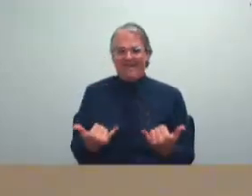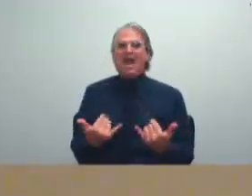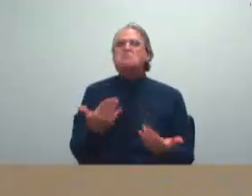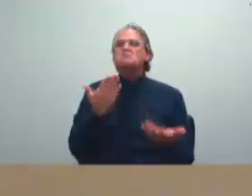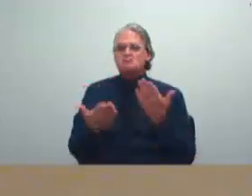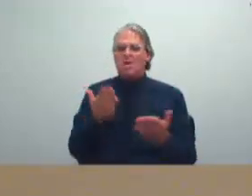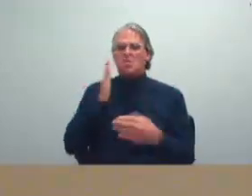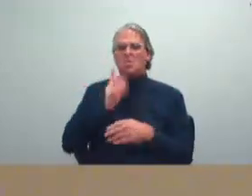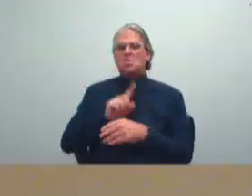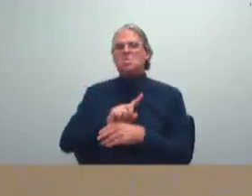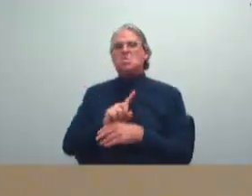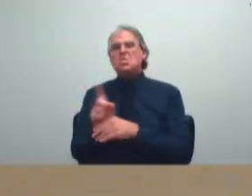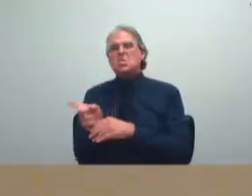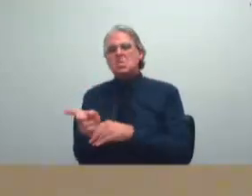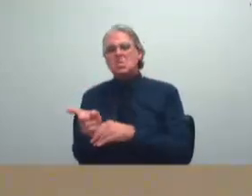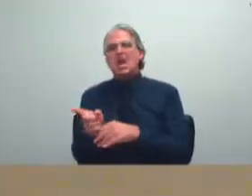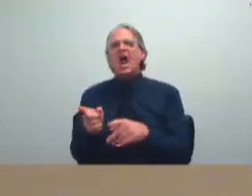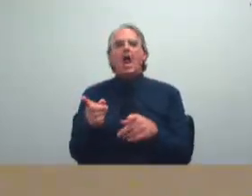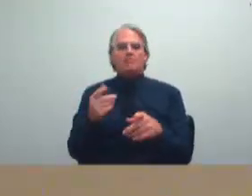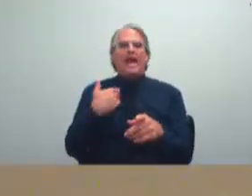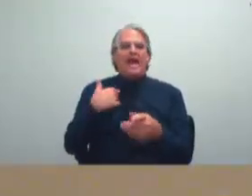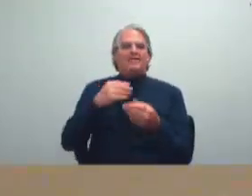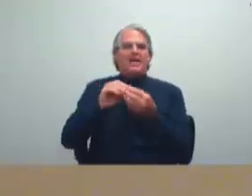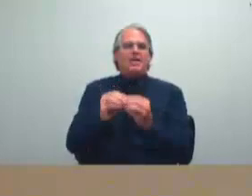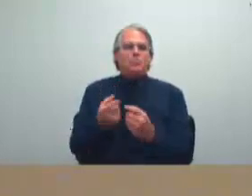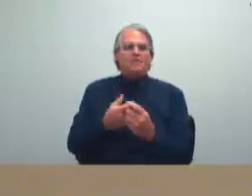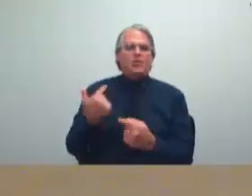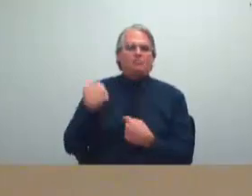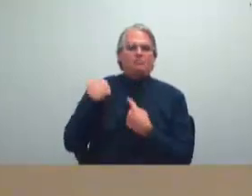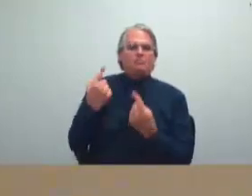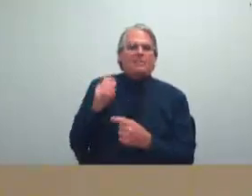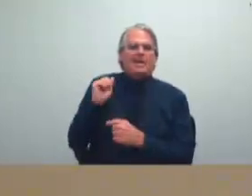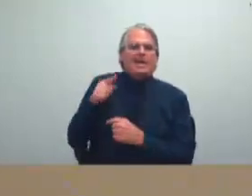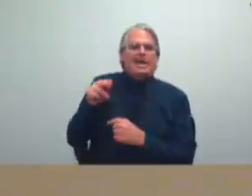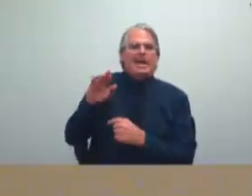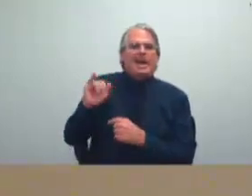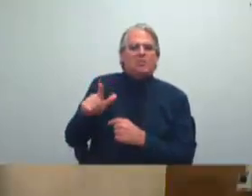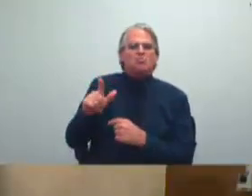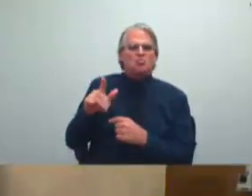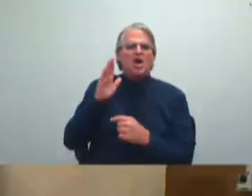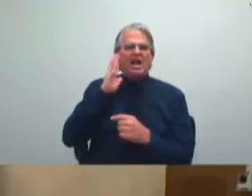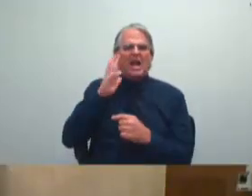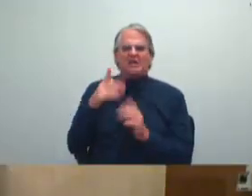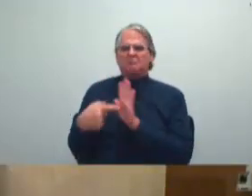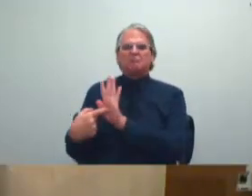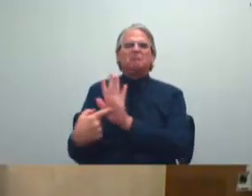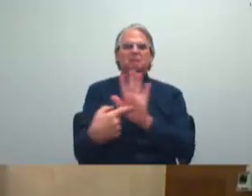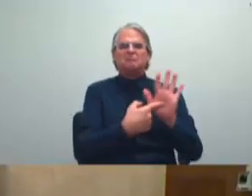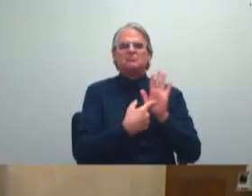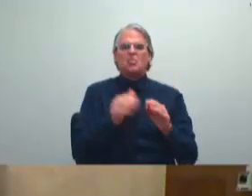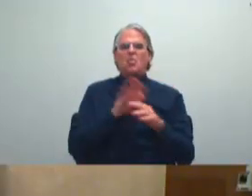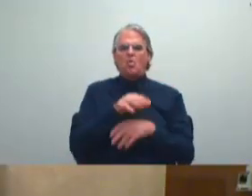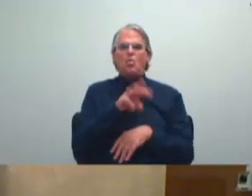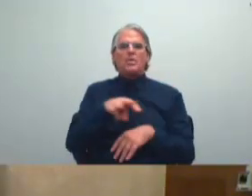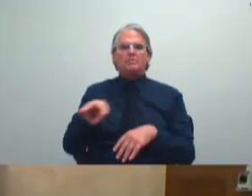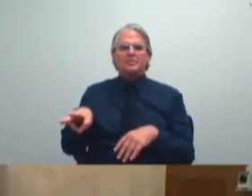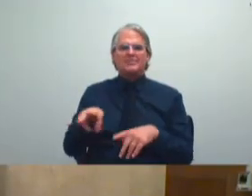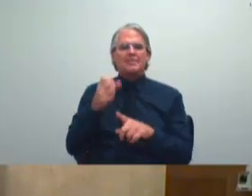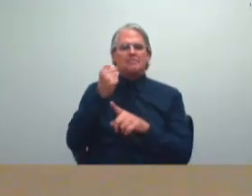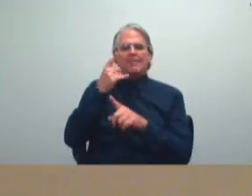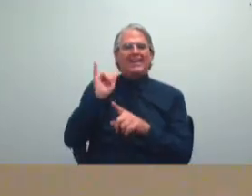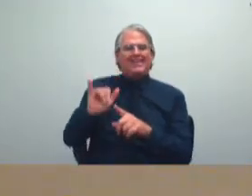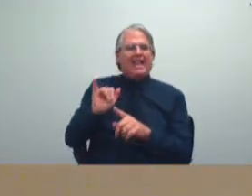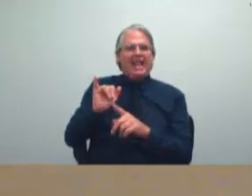and I can try and make that available on the site too, so you can see the entire time series. Yeah. But it was a different set of information, and